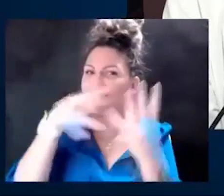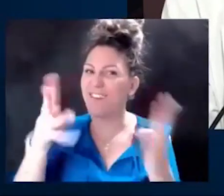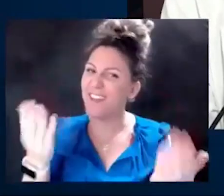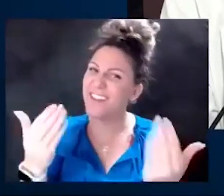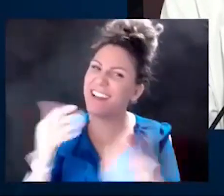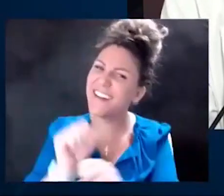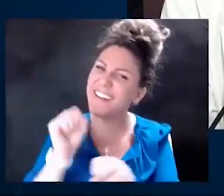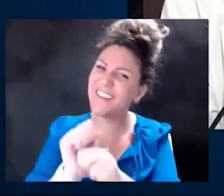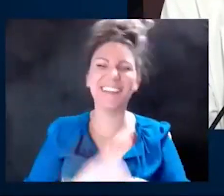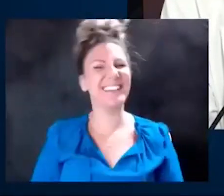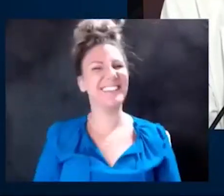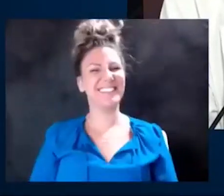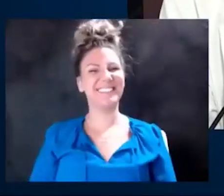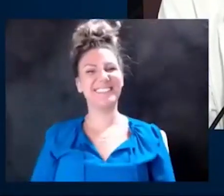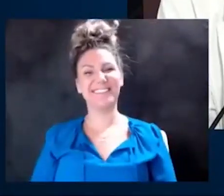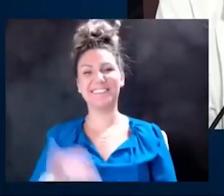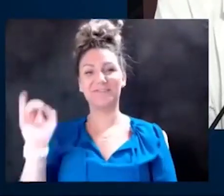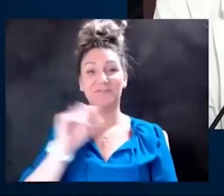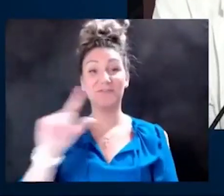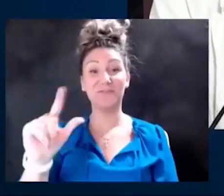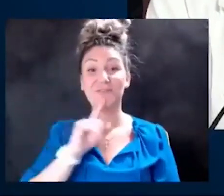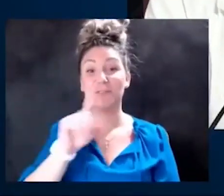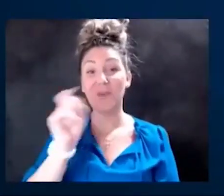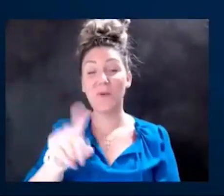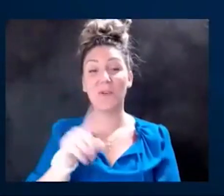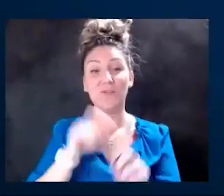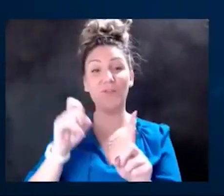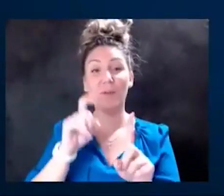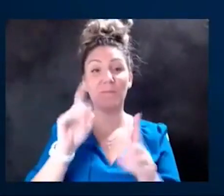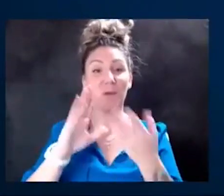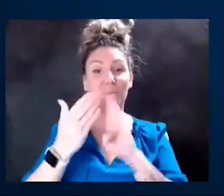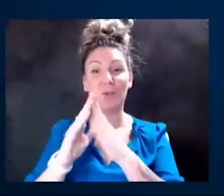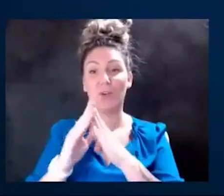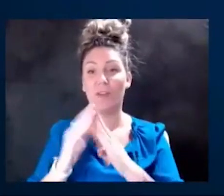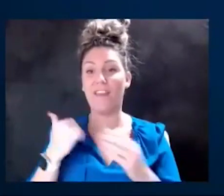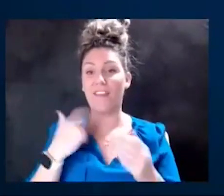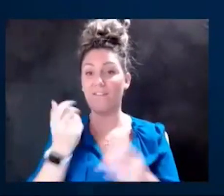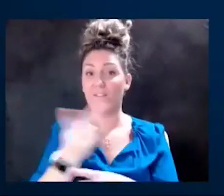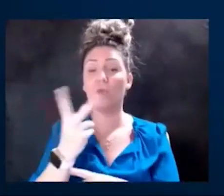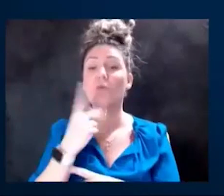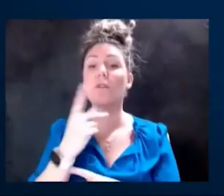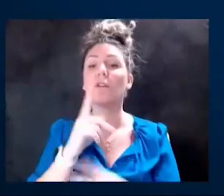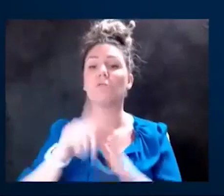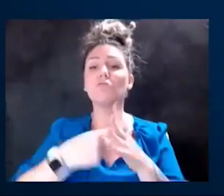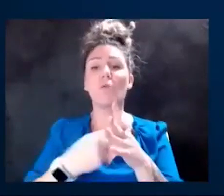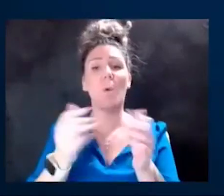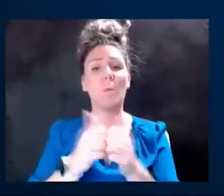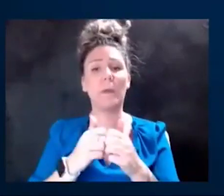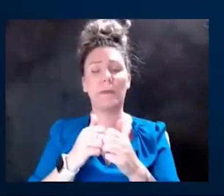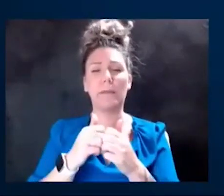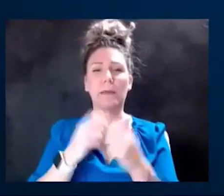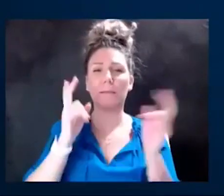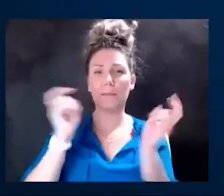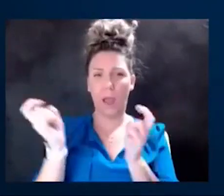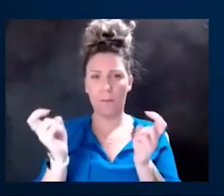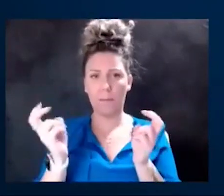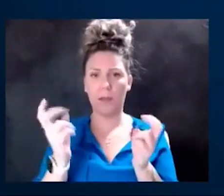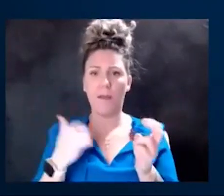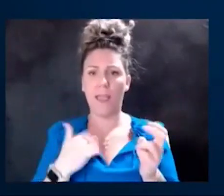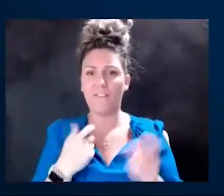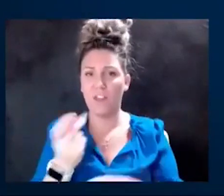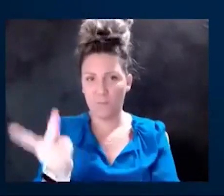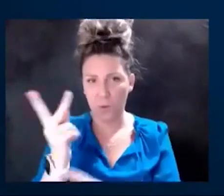All right, Jill, let's see what questions we have out there from the community. Yeah, we've got a few, and I'll start off with the topic because we do have a couple on